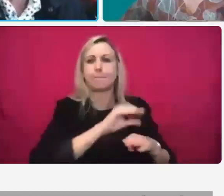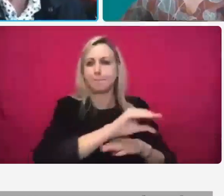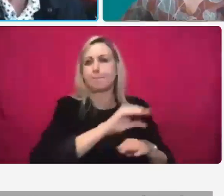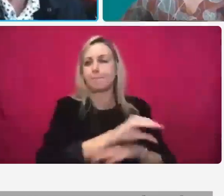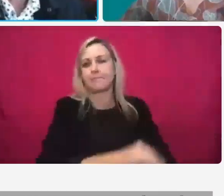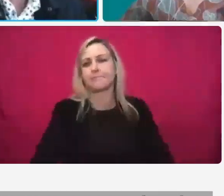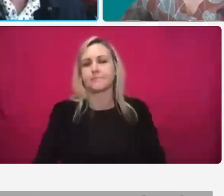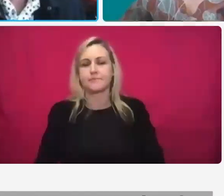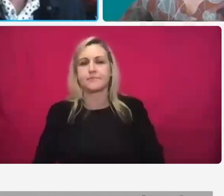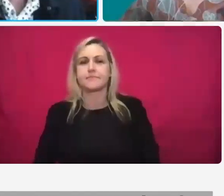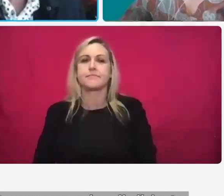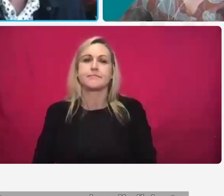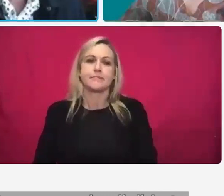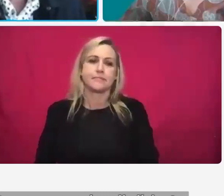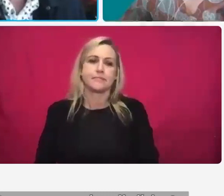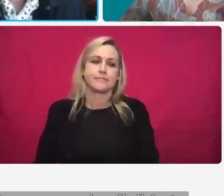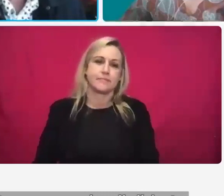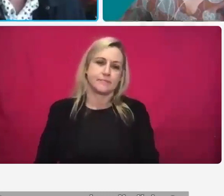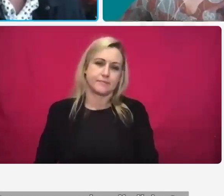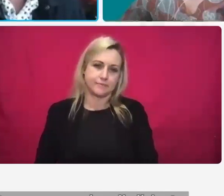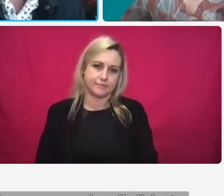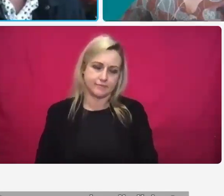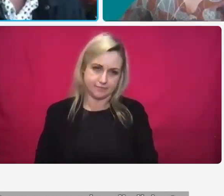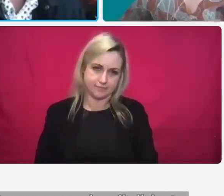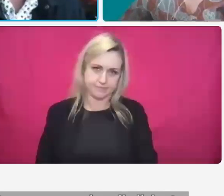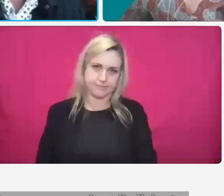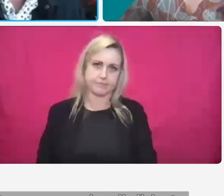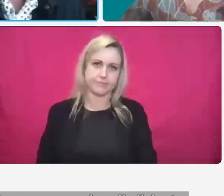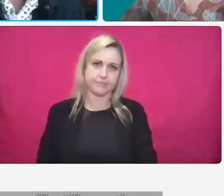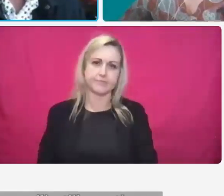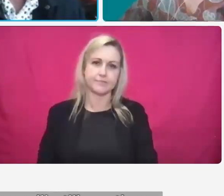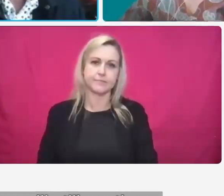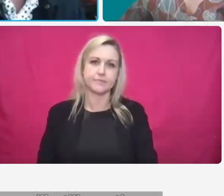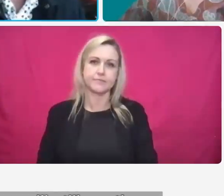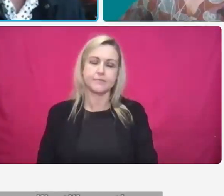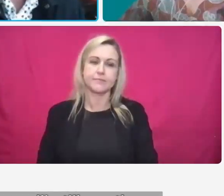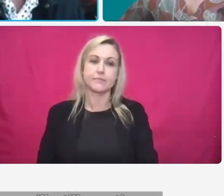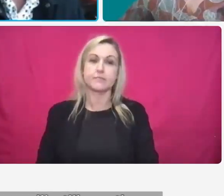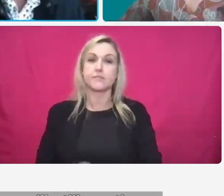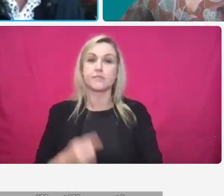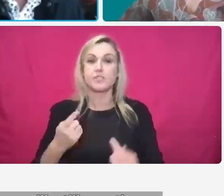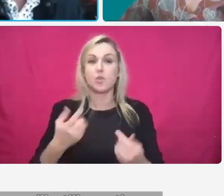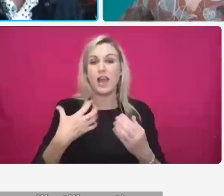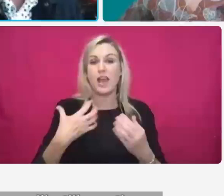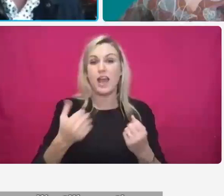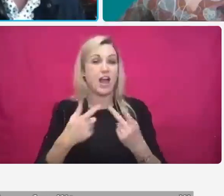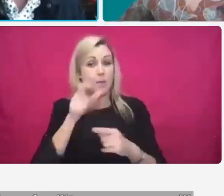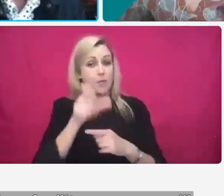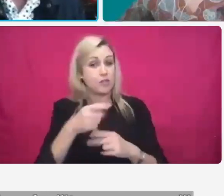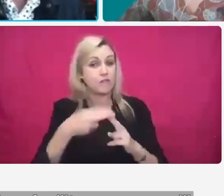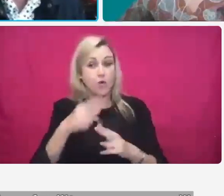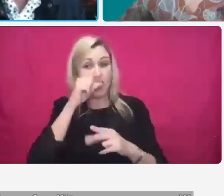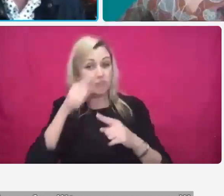this new assessment system process for determining that someone is eligible to enter residential aged care will still continue.